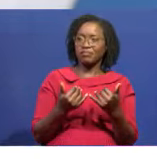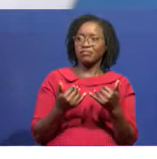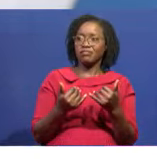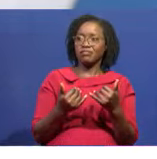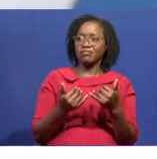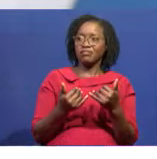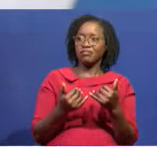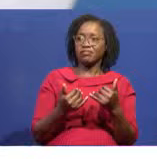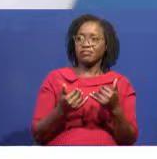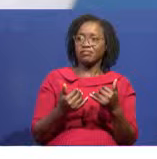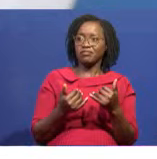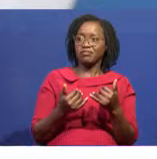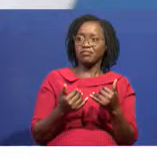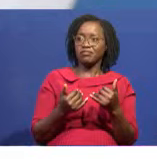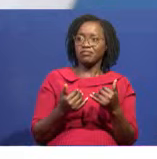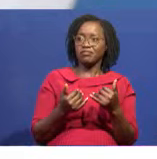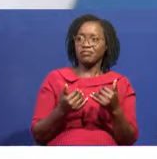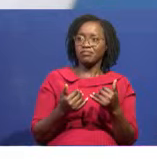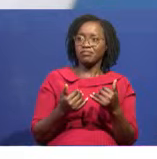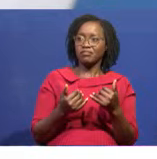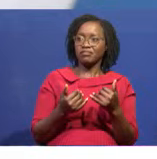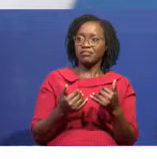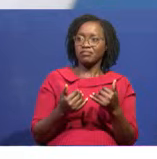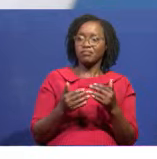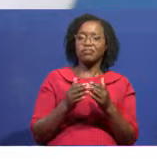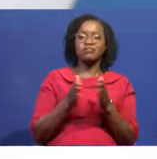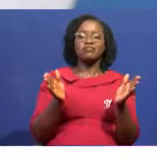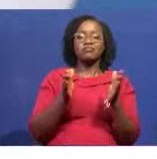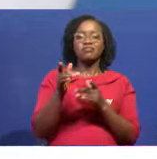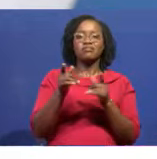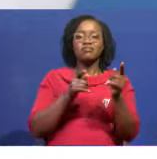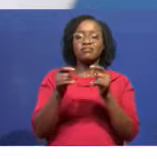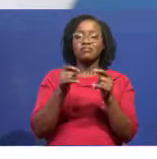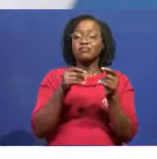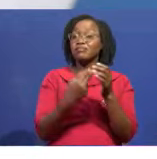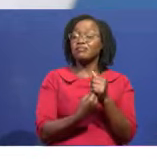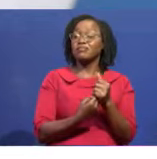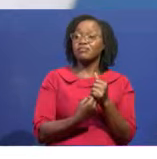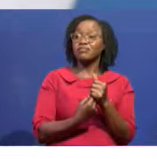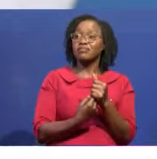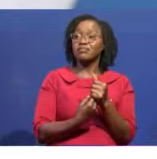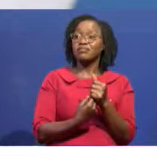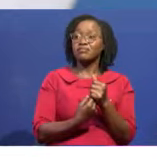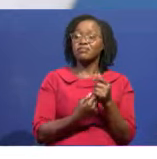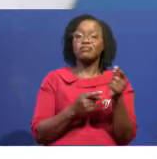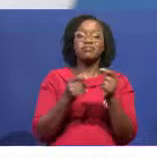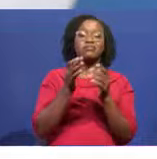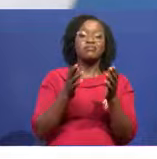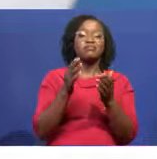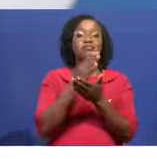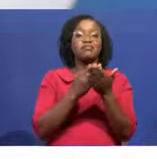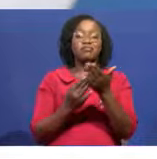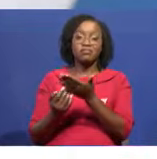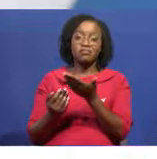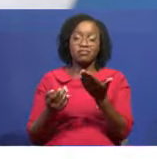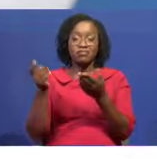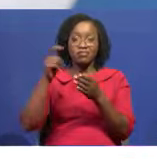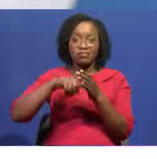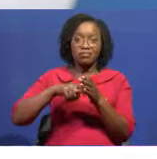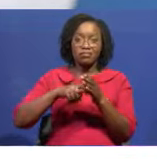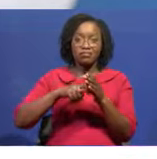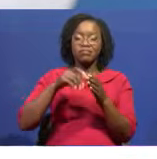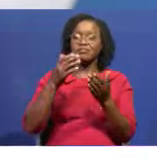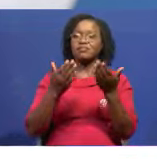in the country. I don't know whether you're aware of it. It's called the Open Governance Partnership, where the Ombudsman is part of it, whereby we